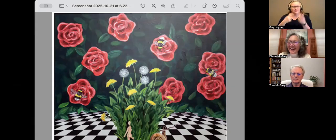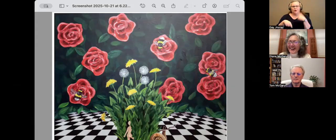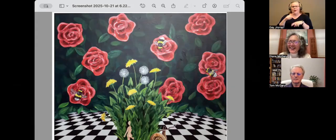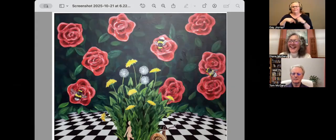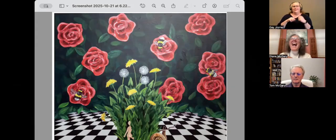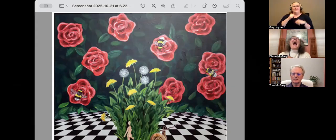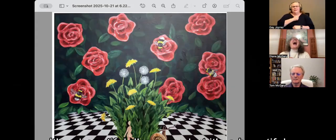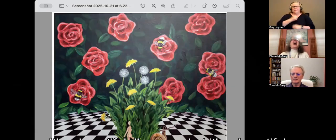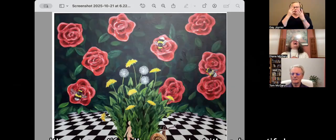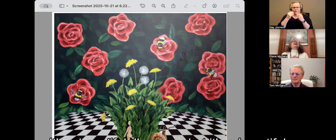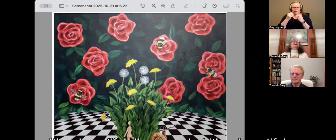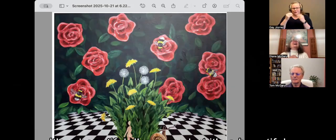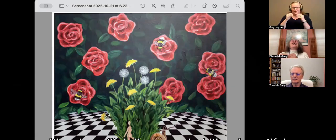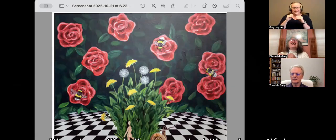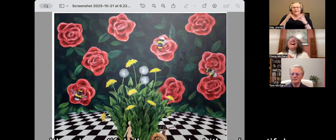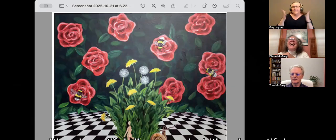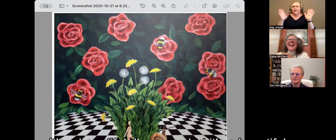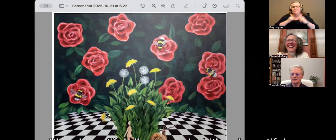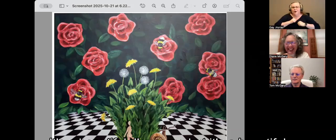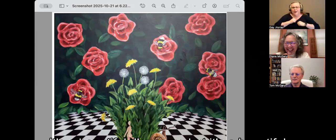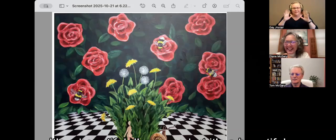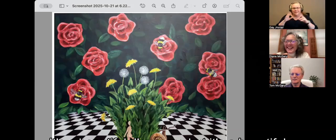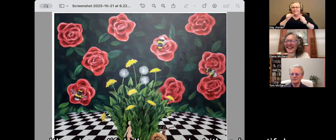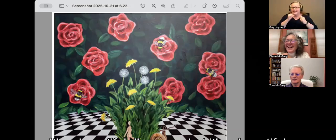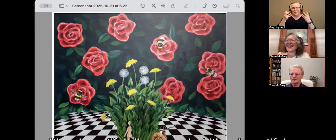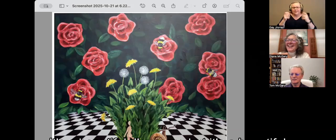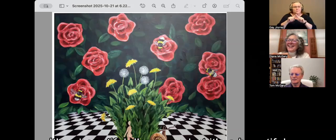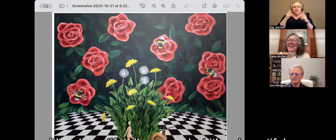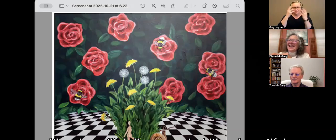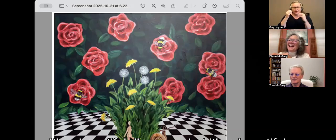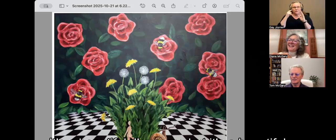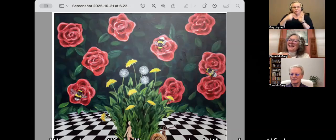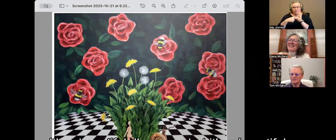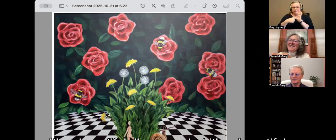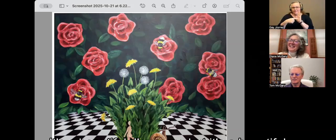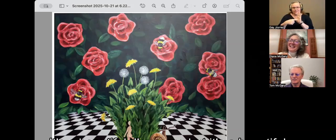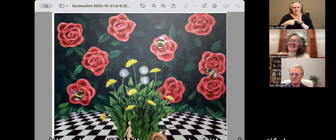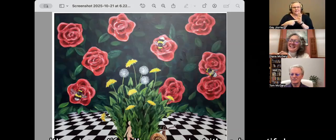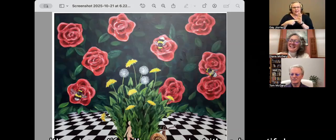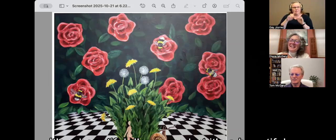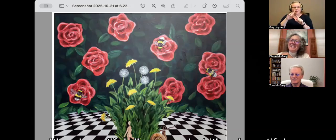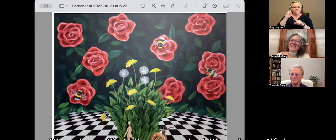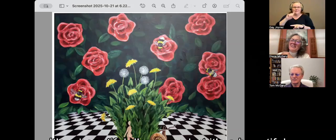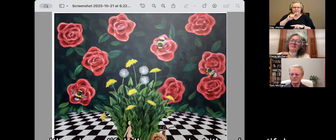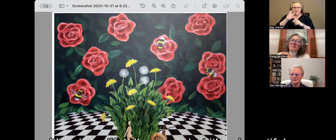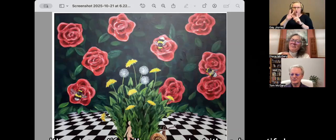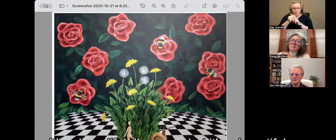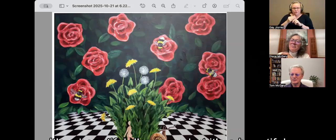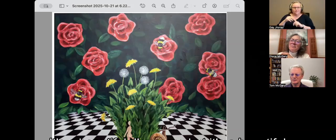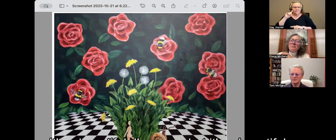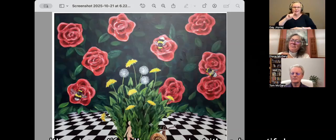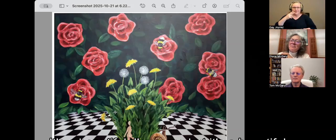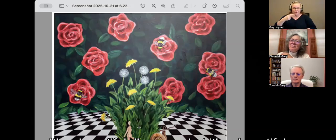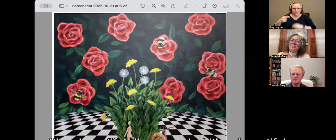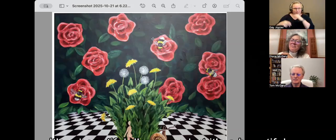Oh, sorry. It's a beautiful, I'm sorry, didn't say, but it's a beautiful example of deaf